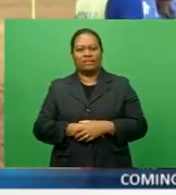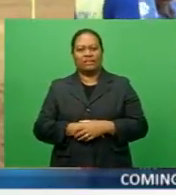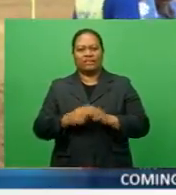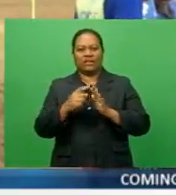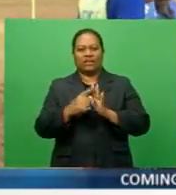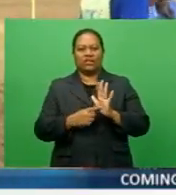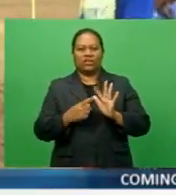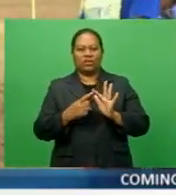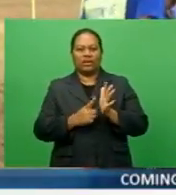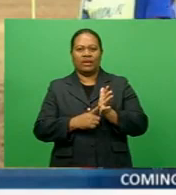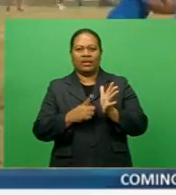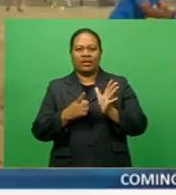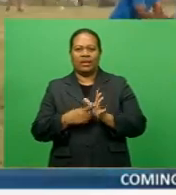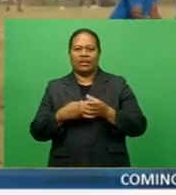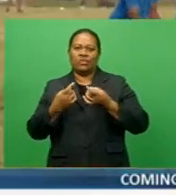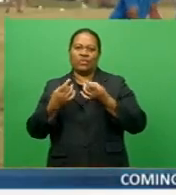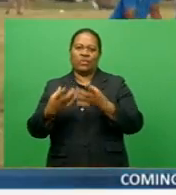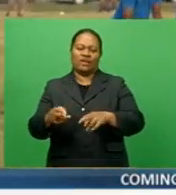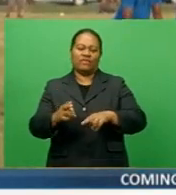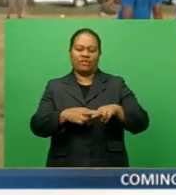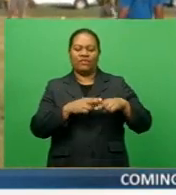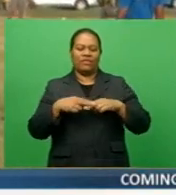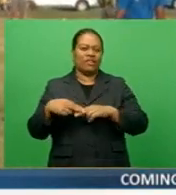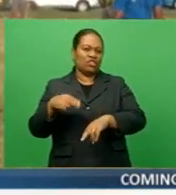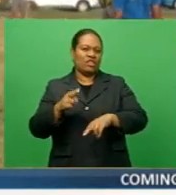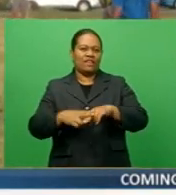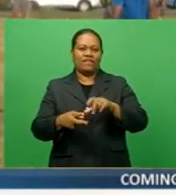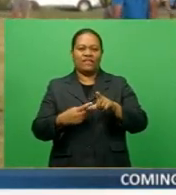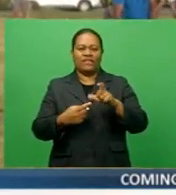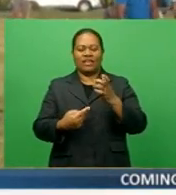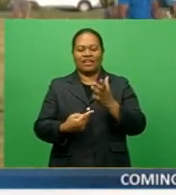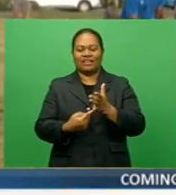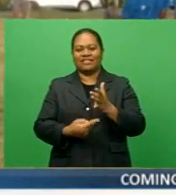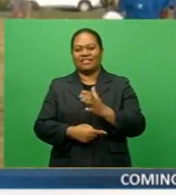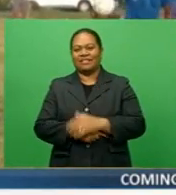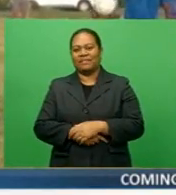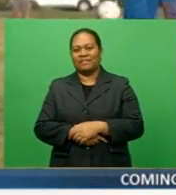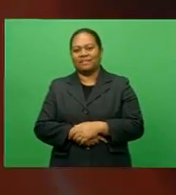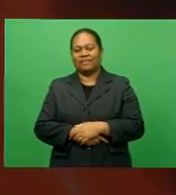And Choela Mbubunua ready for Fiji Fact. This and more coming up.